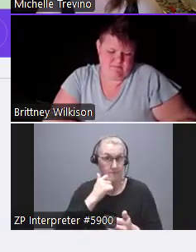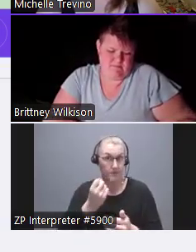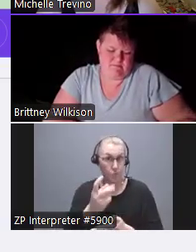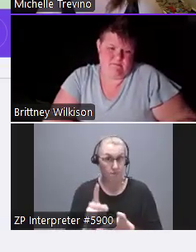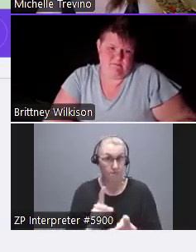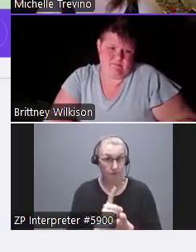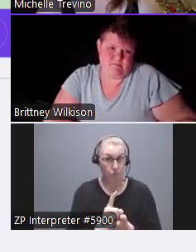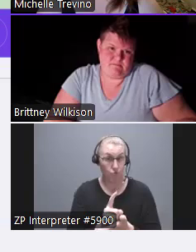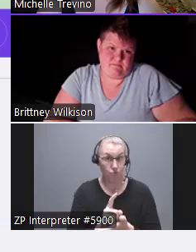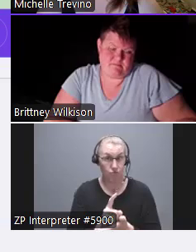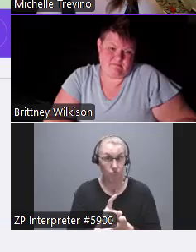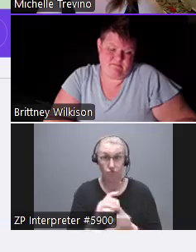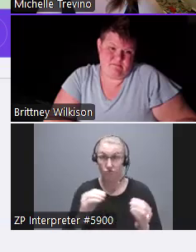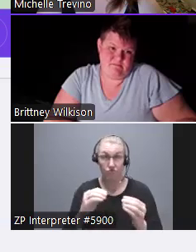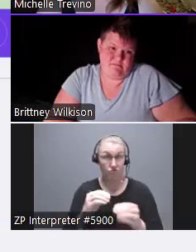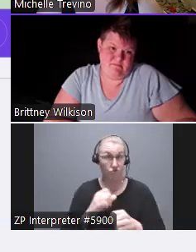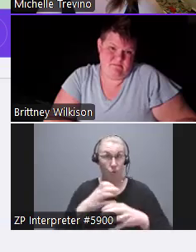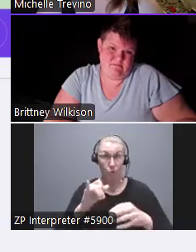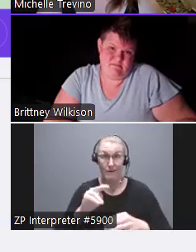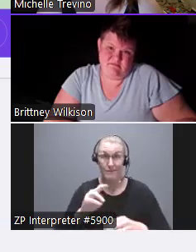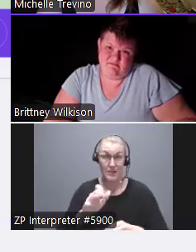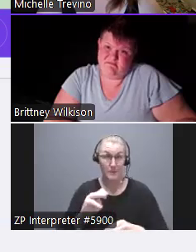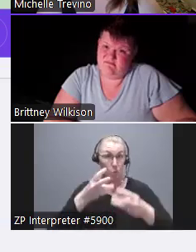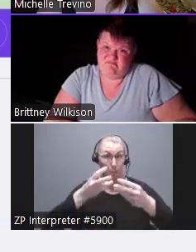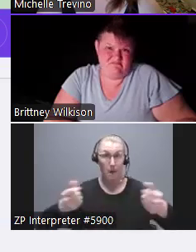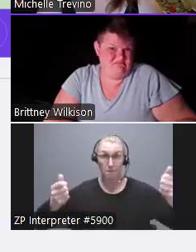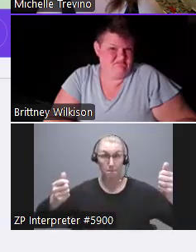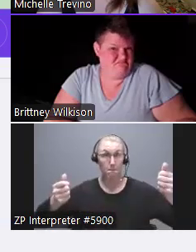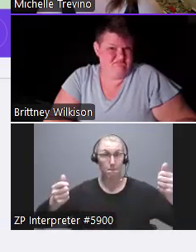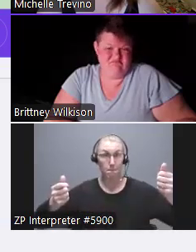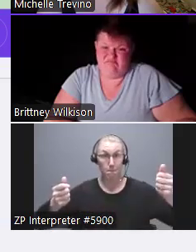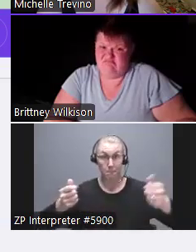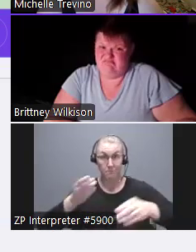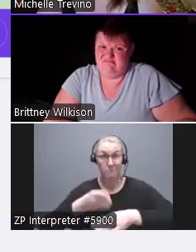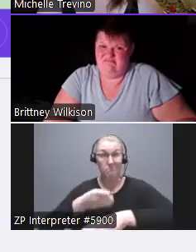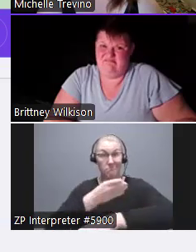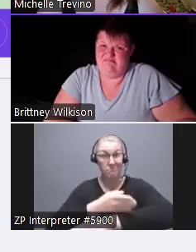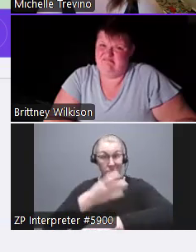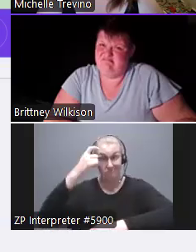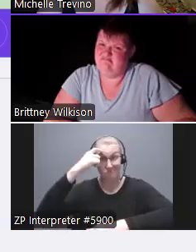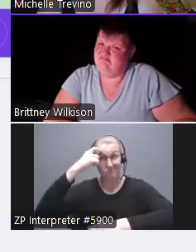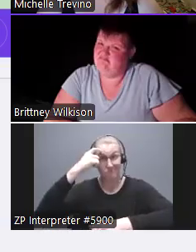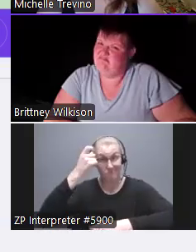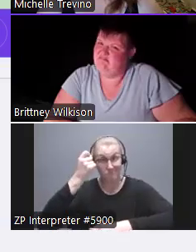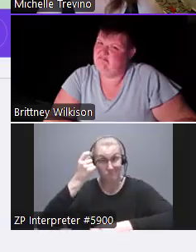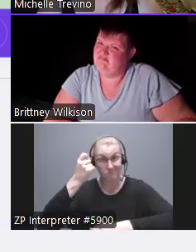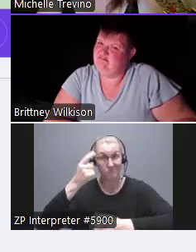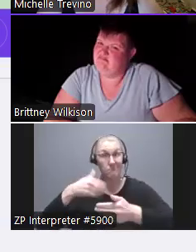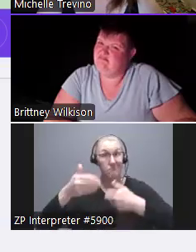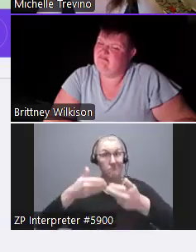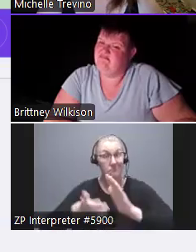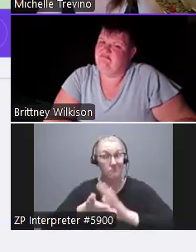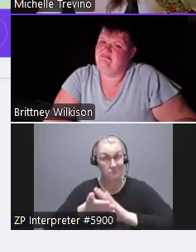have any inflammation left. She had improved brain coherence in 3